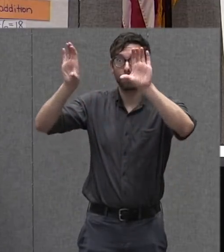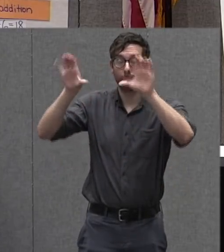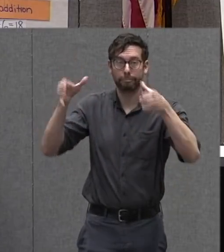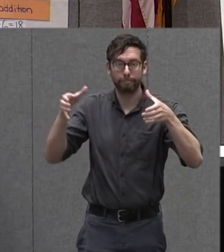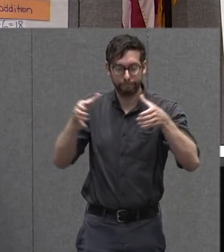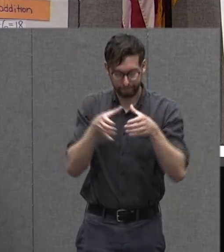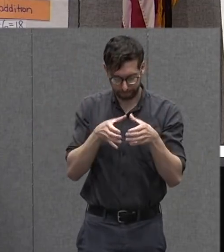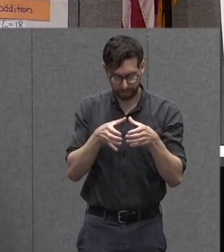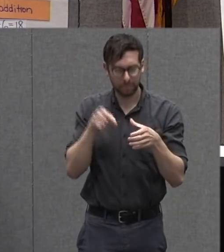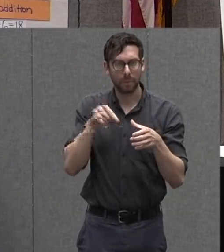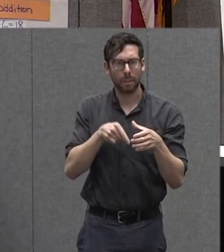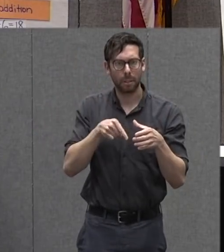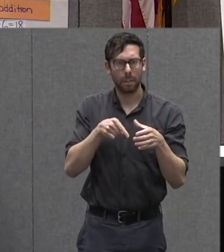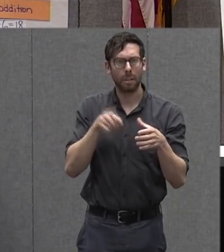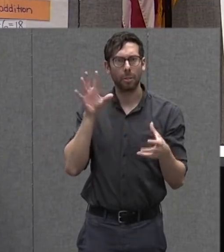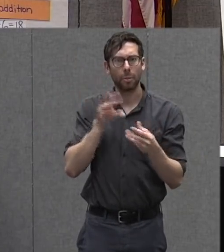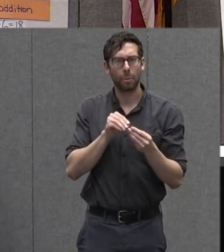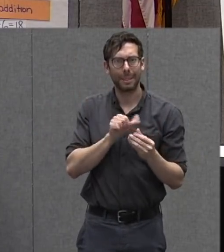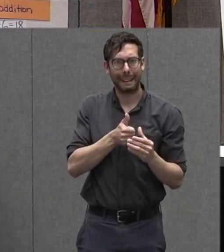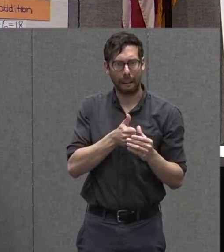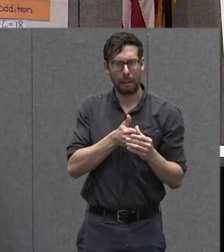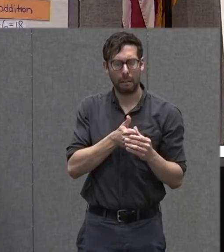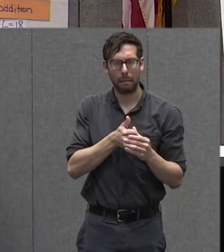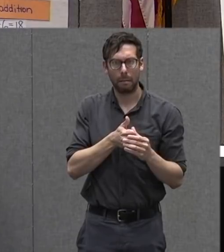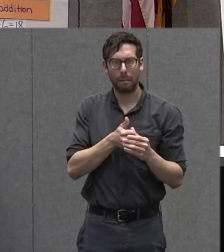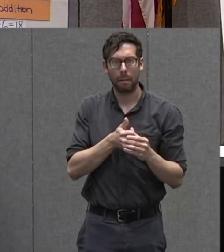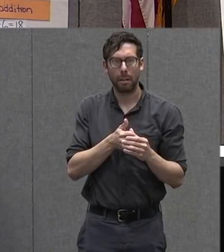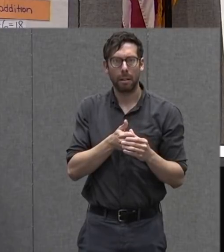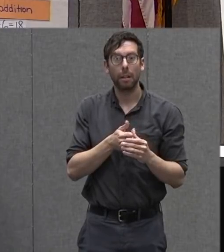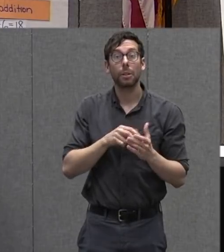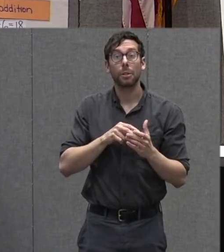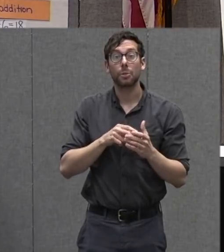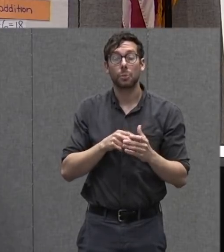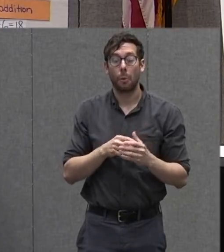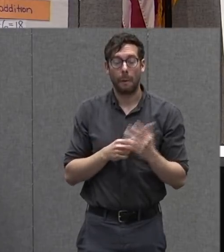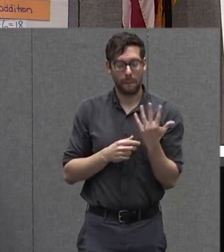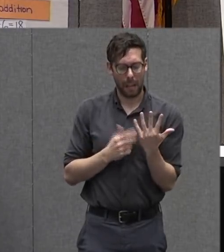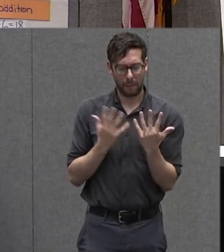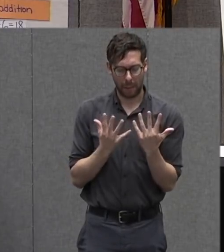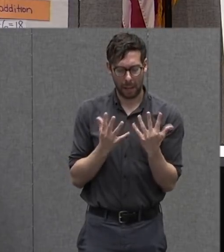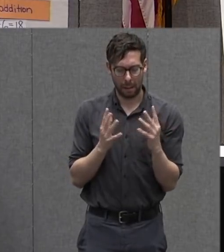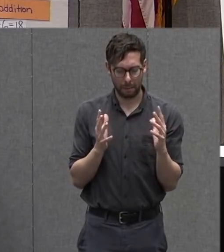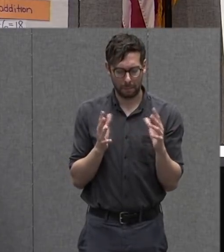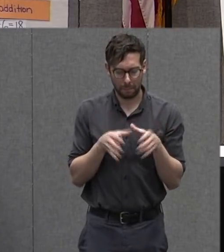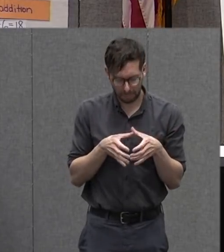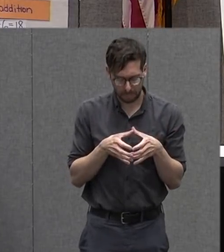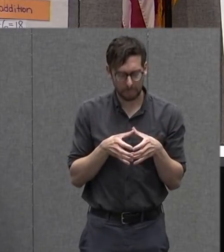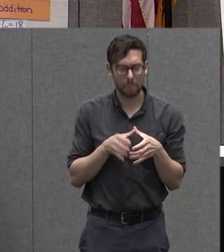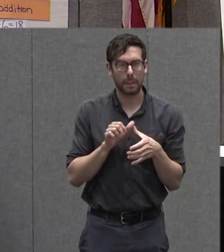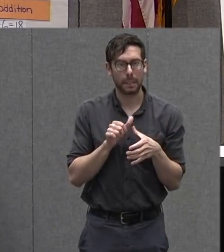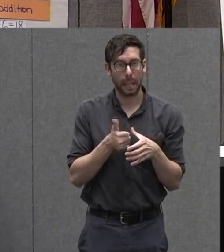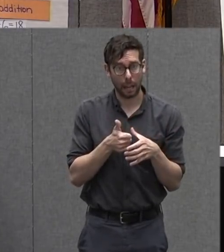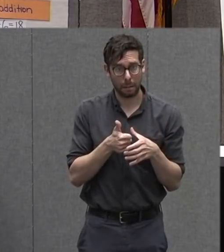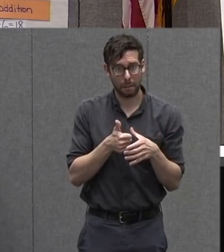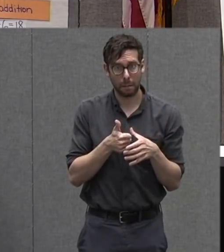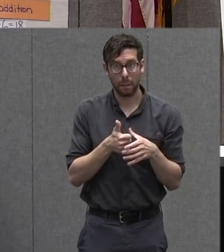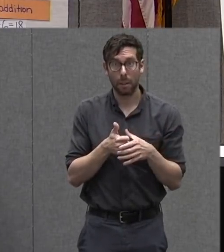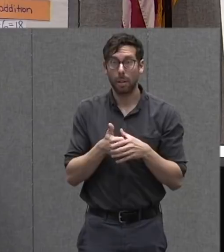can count up our 50 by 10s. So 2 groups of 5 is 10, so we have 10,